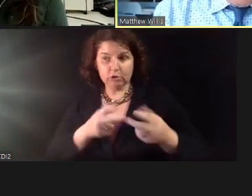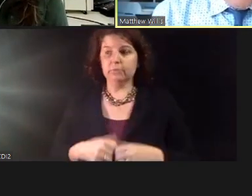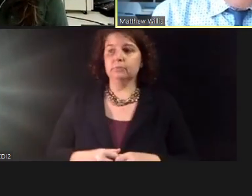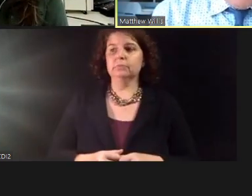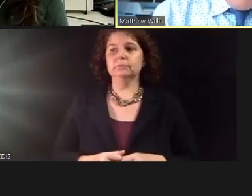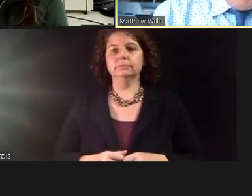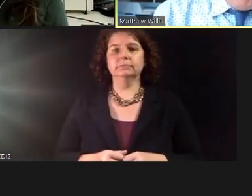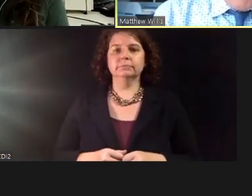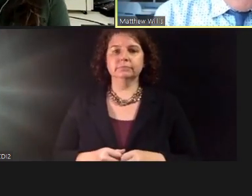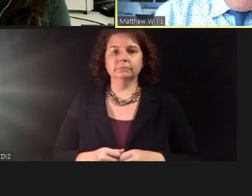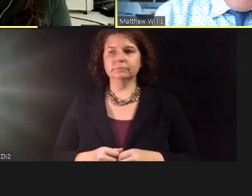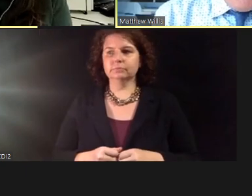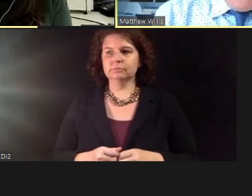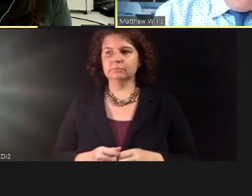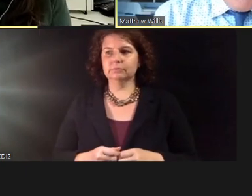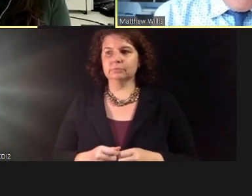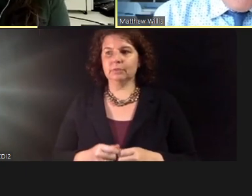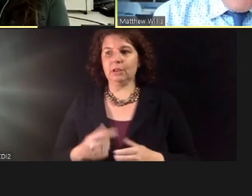wish I knew.